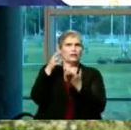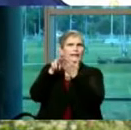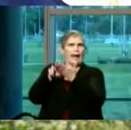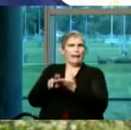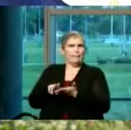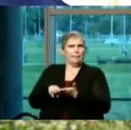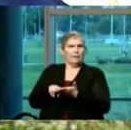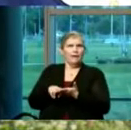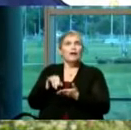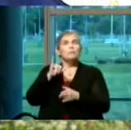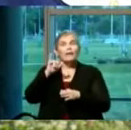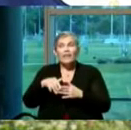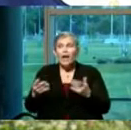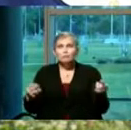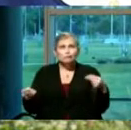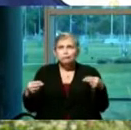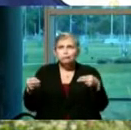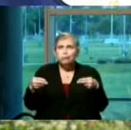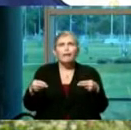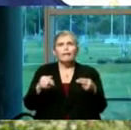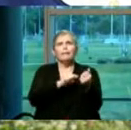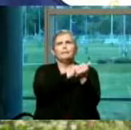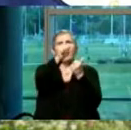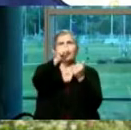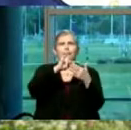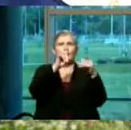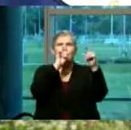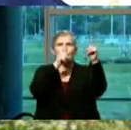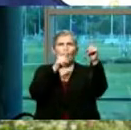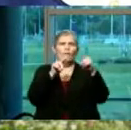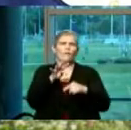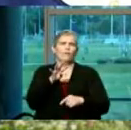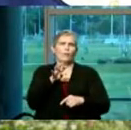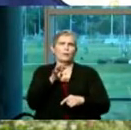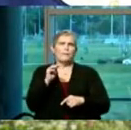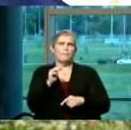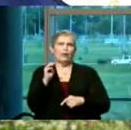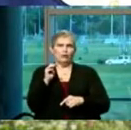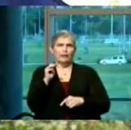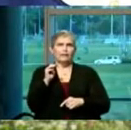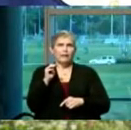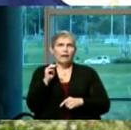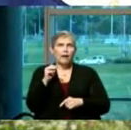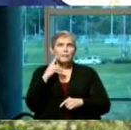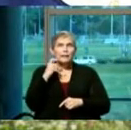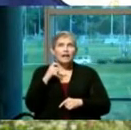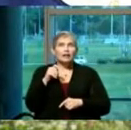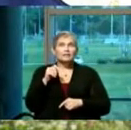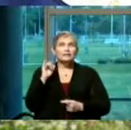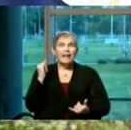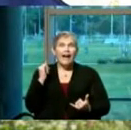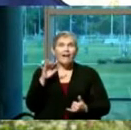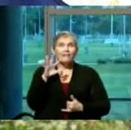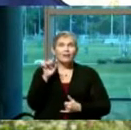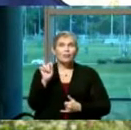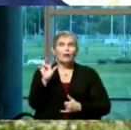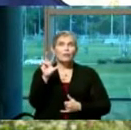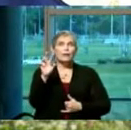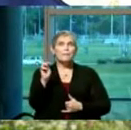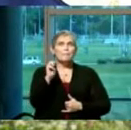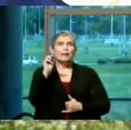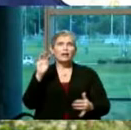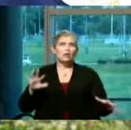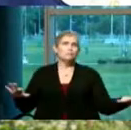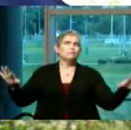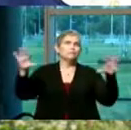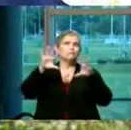us to surpass our goal of signing up 4 million acres by, in fact, signing up 5.3 million acres in all